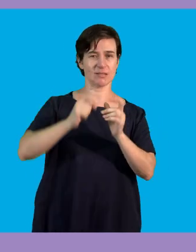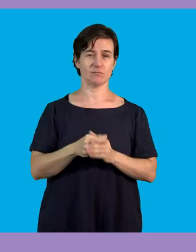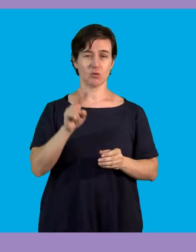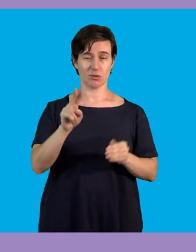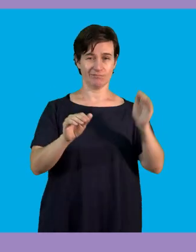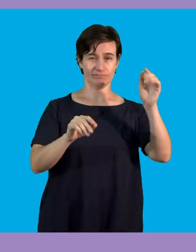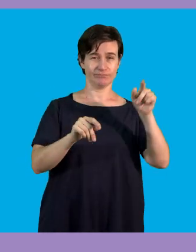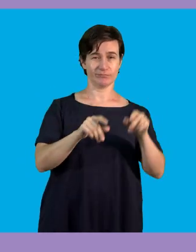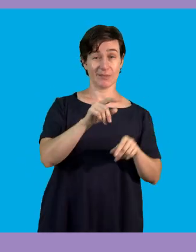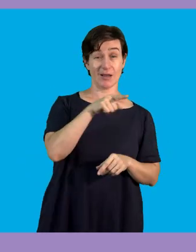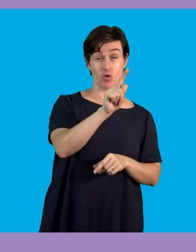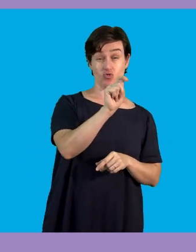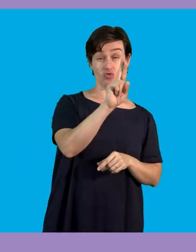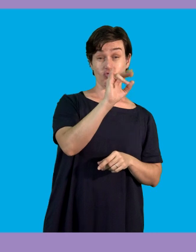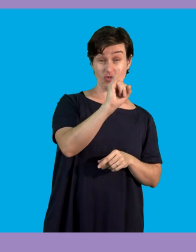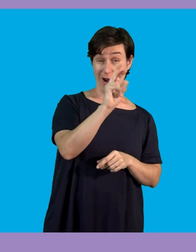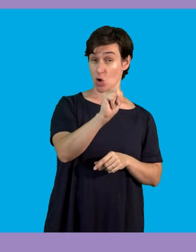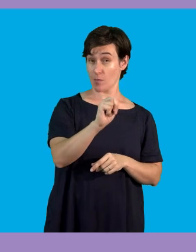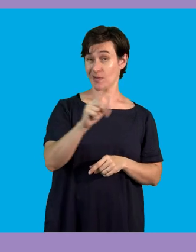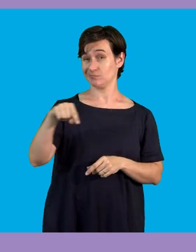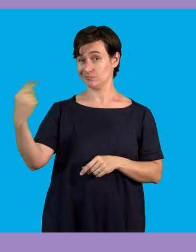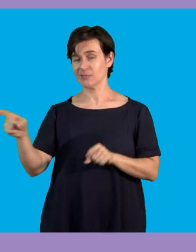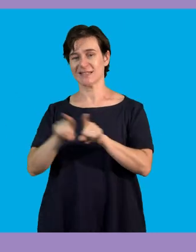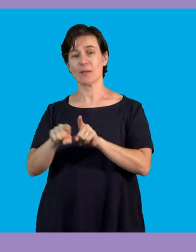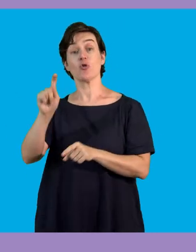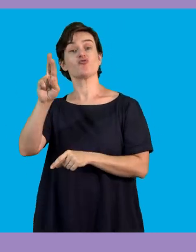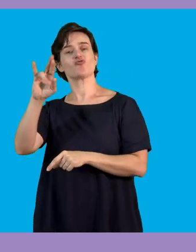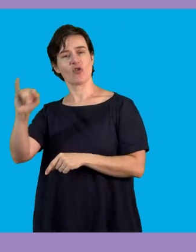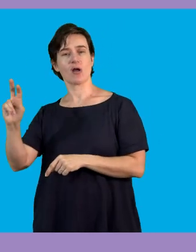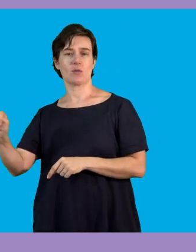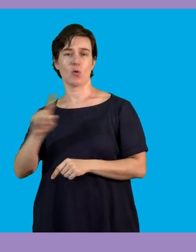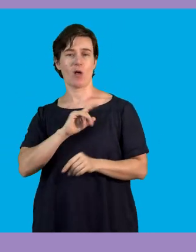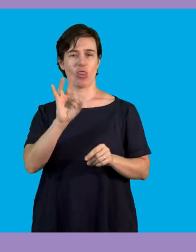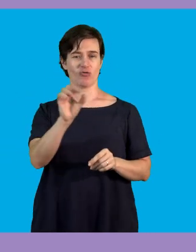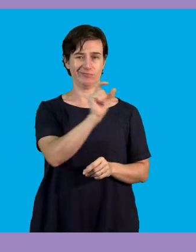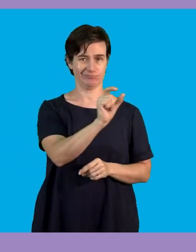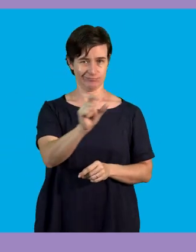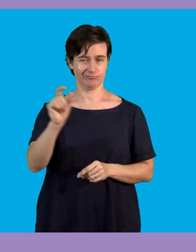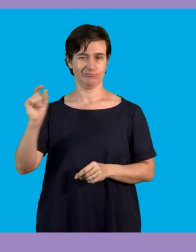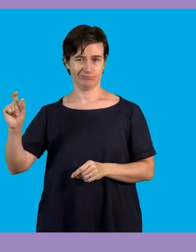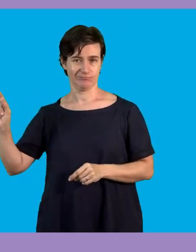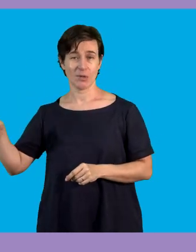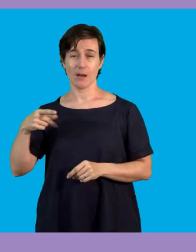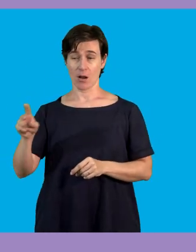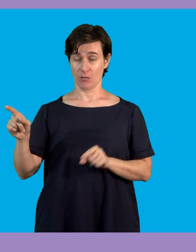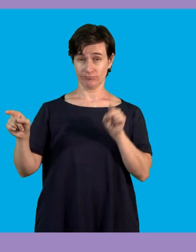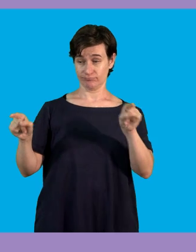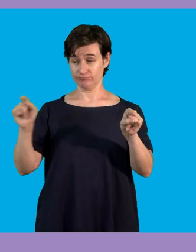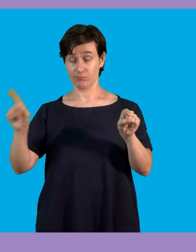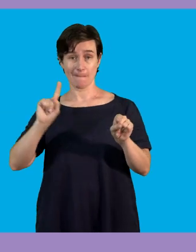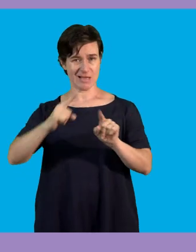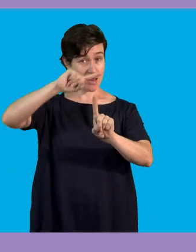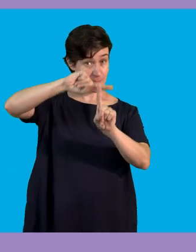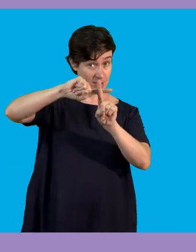expression there which is a trinomial and another one which is a trinomial. We are to add them together. So let's